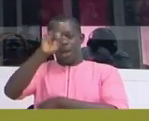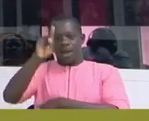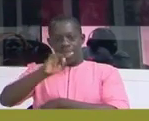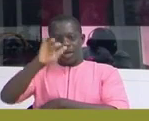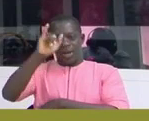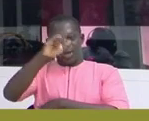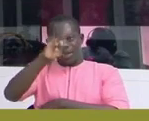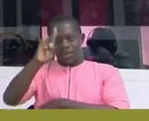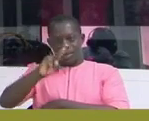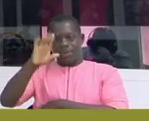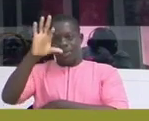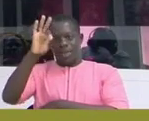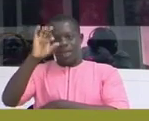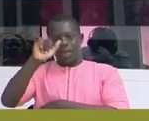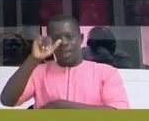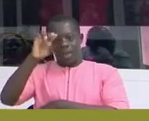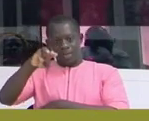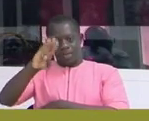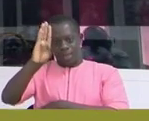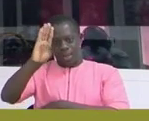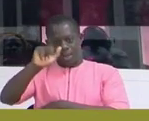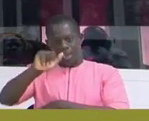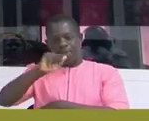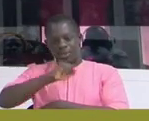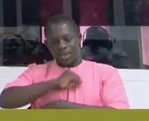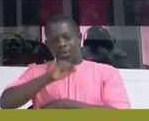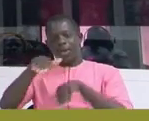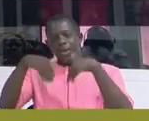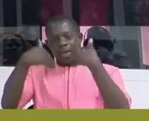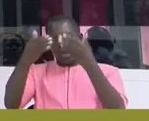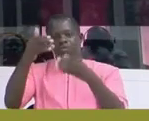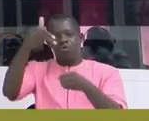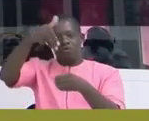supply would provide fuel for the vehicles.